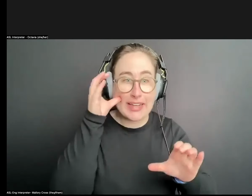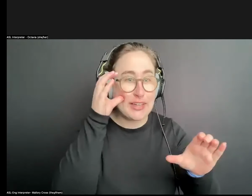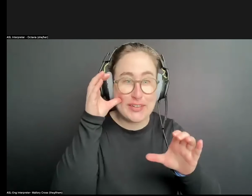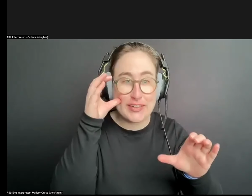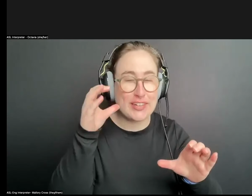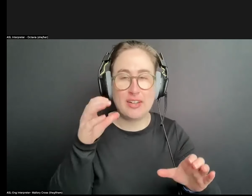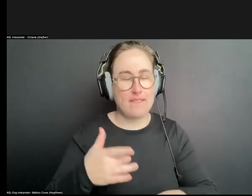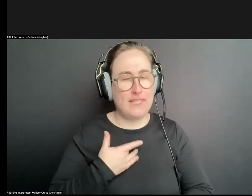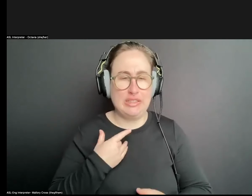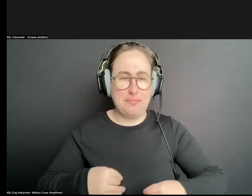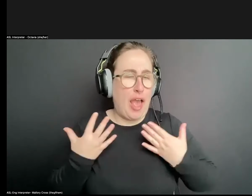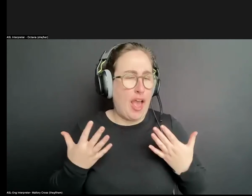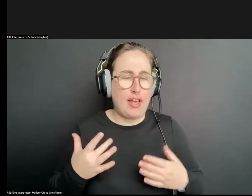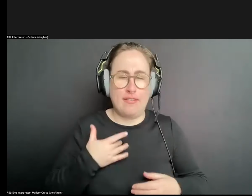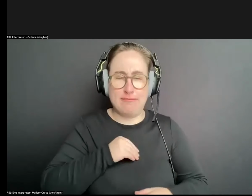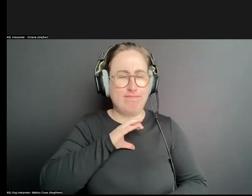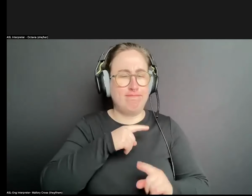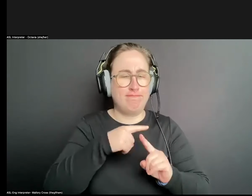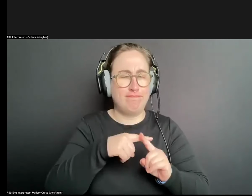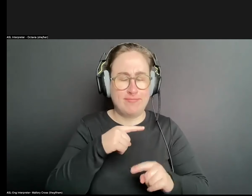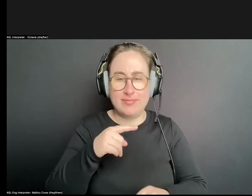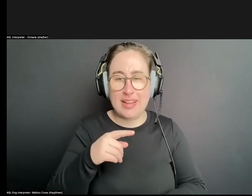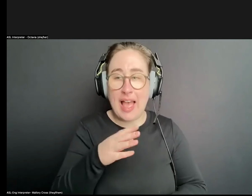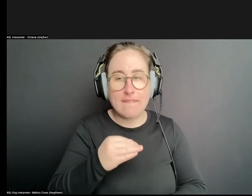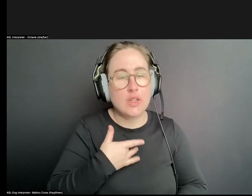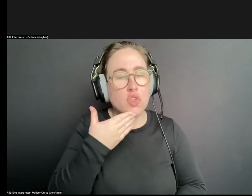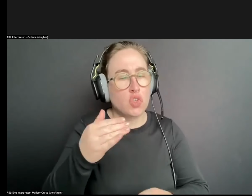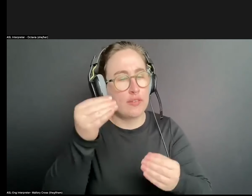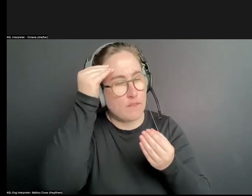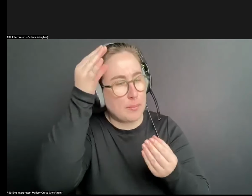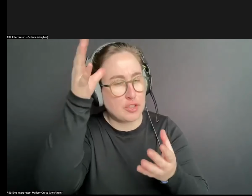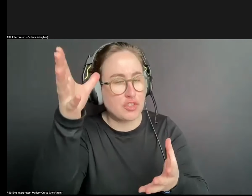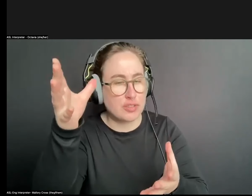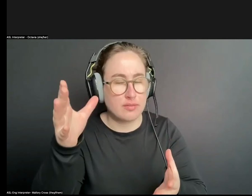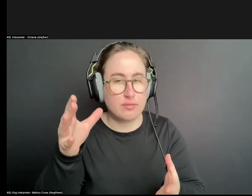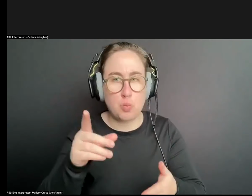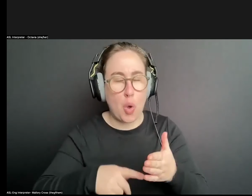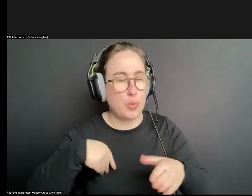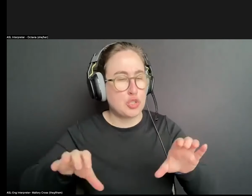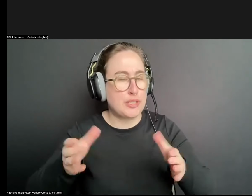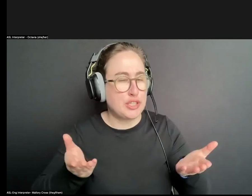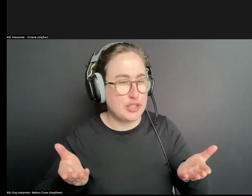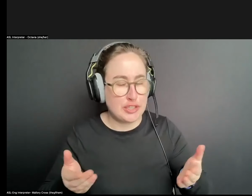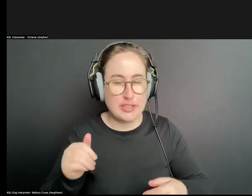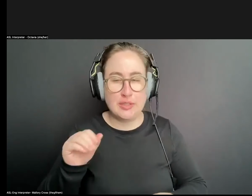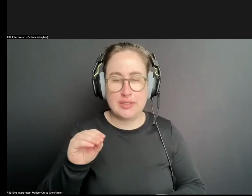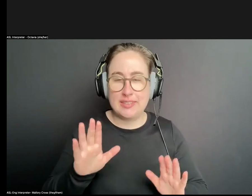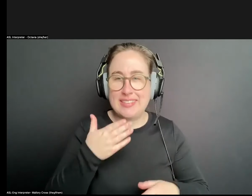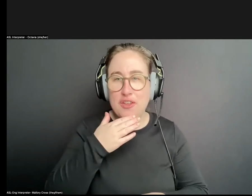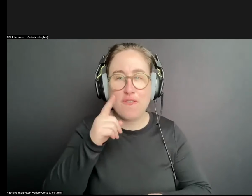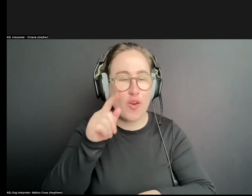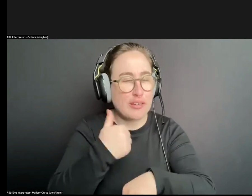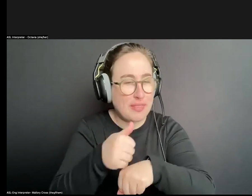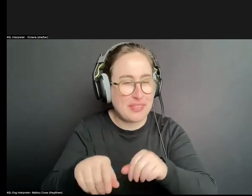very inspiring and inform also what we do here on the ground. So thank you for putting this